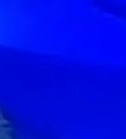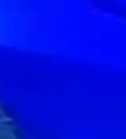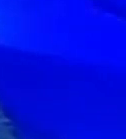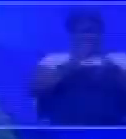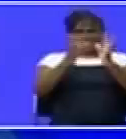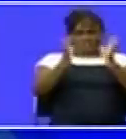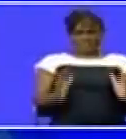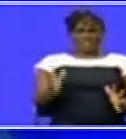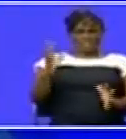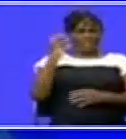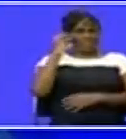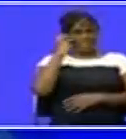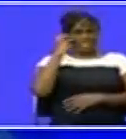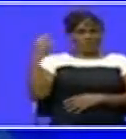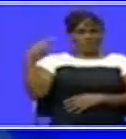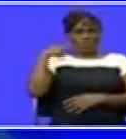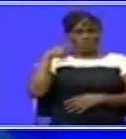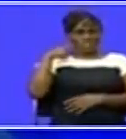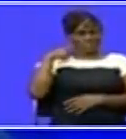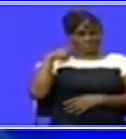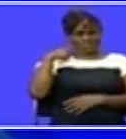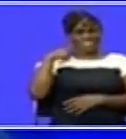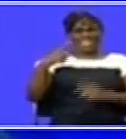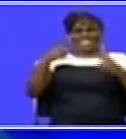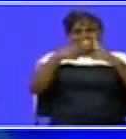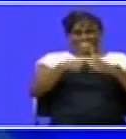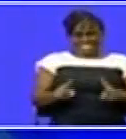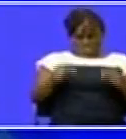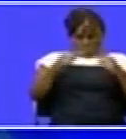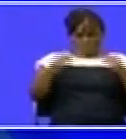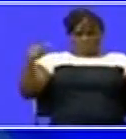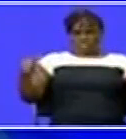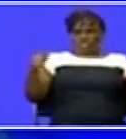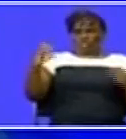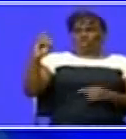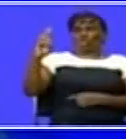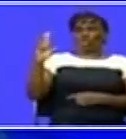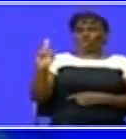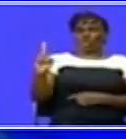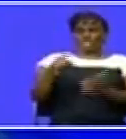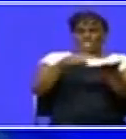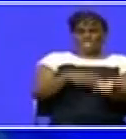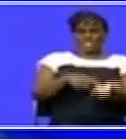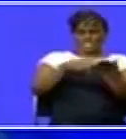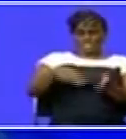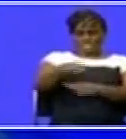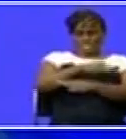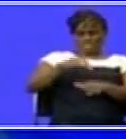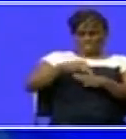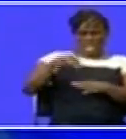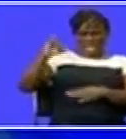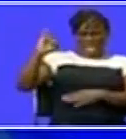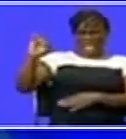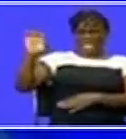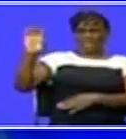Our sign language interpreter tonight is Marisha Awiti. Let's begin with the Kenyan Opposition Coalition. CORD is insisting that the National Electoral